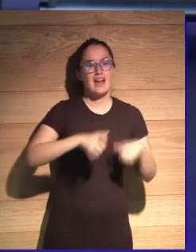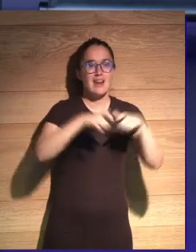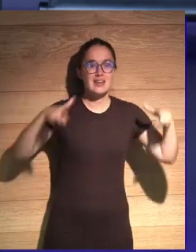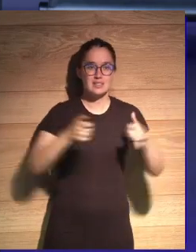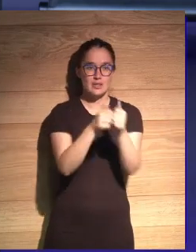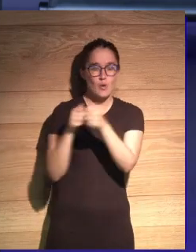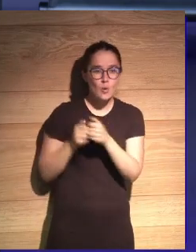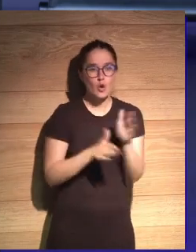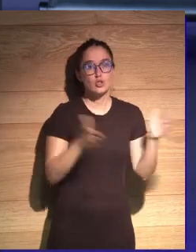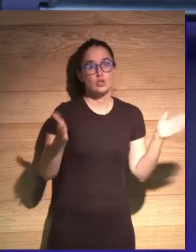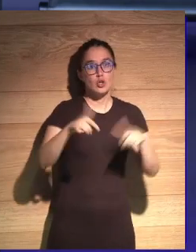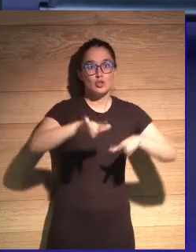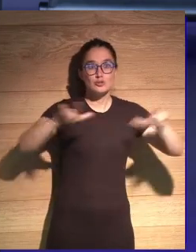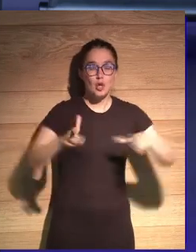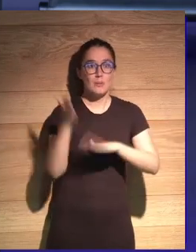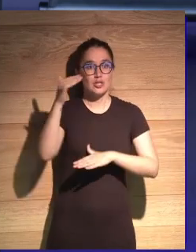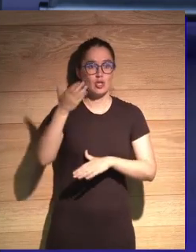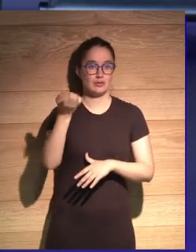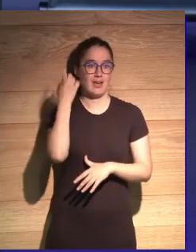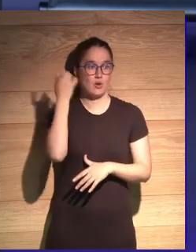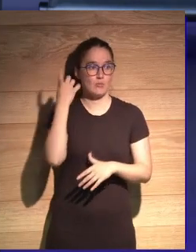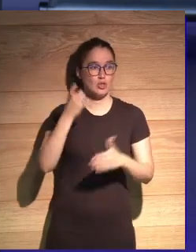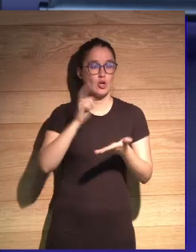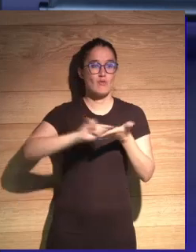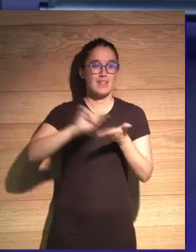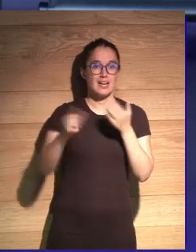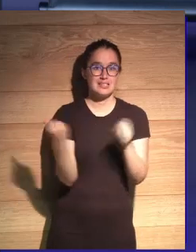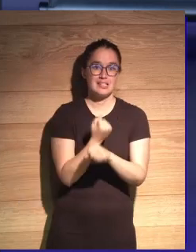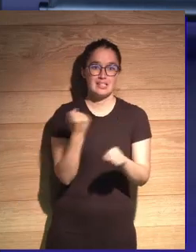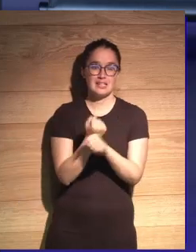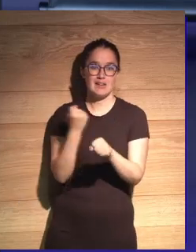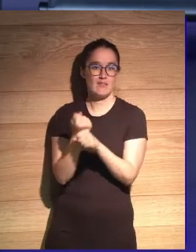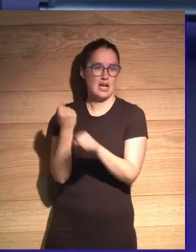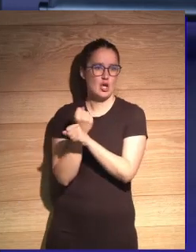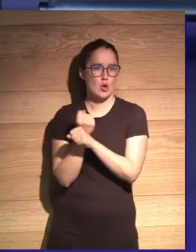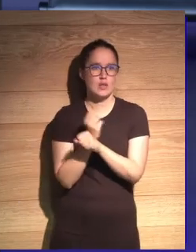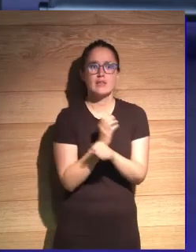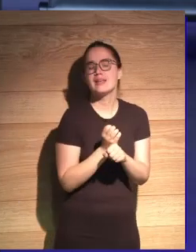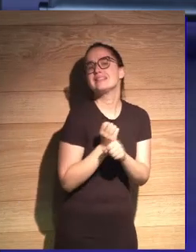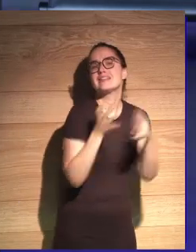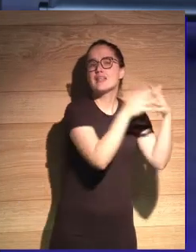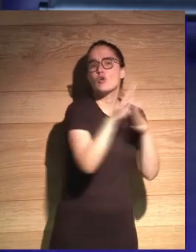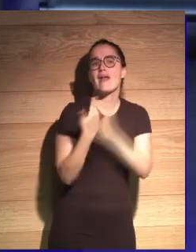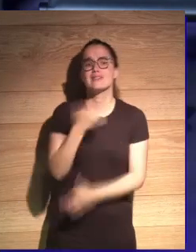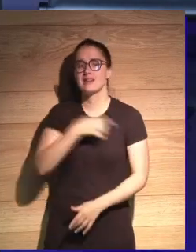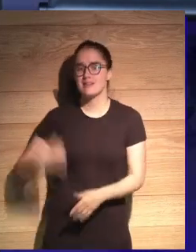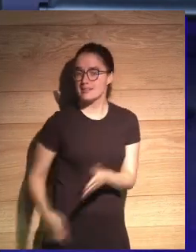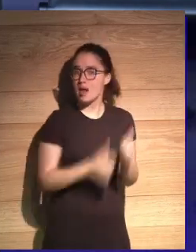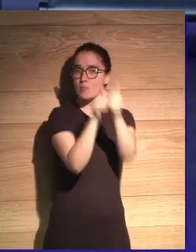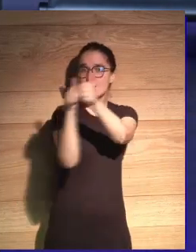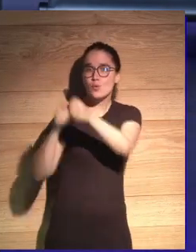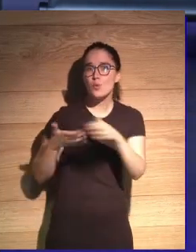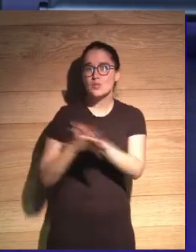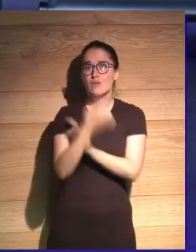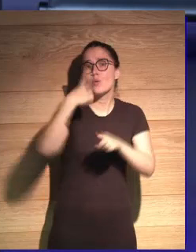And in the arcade games, and also in the children's rooms and also offices from